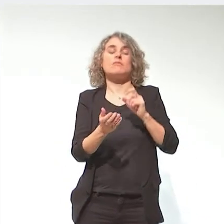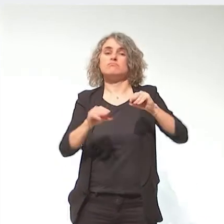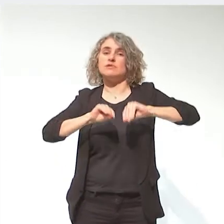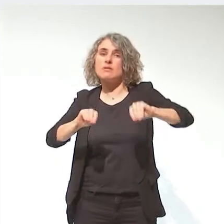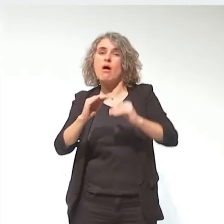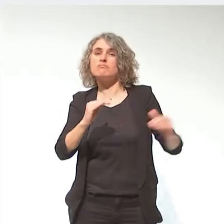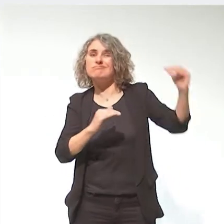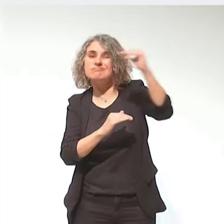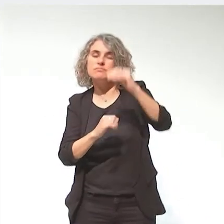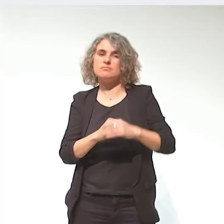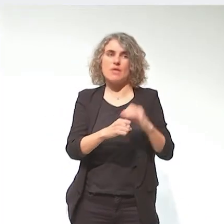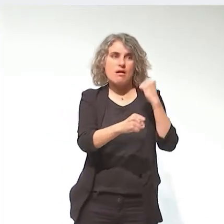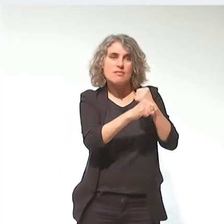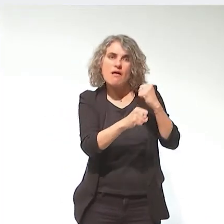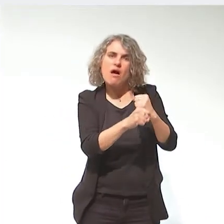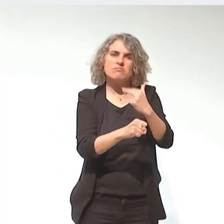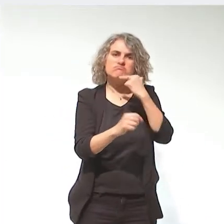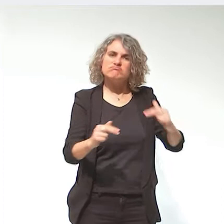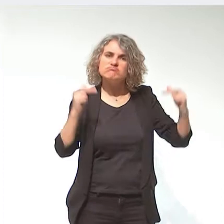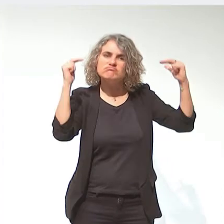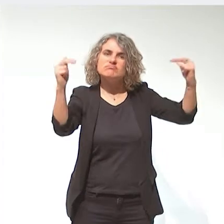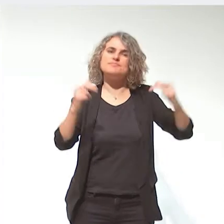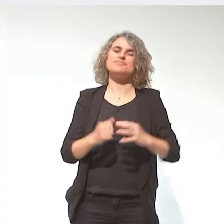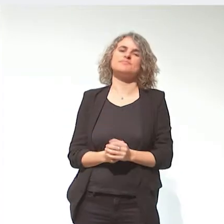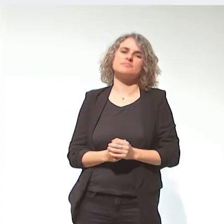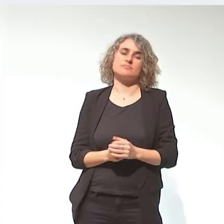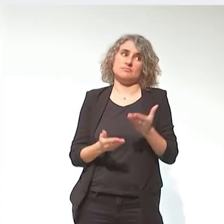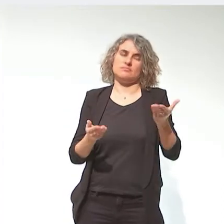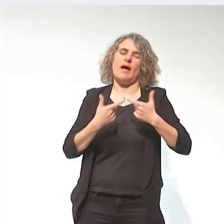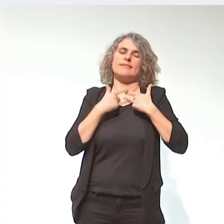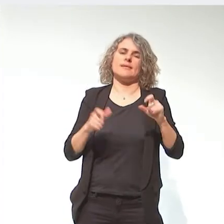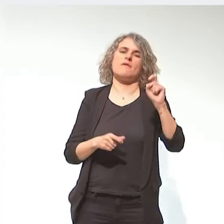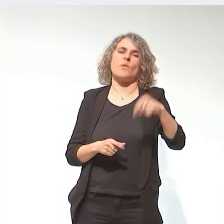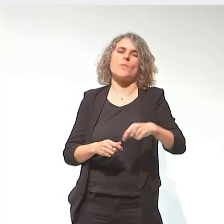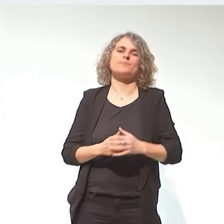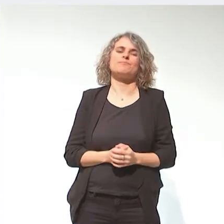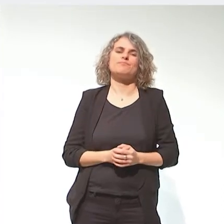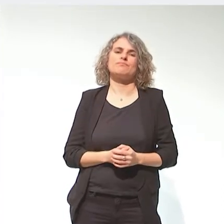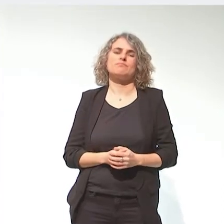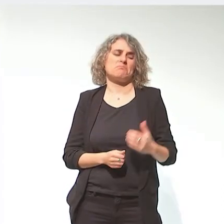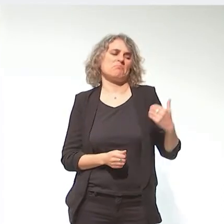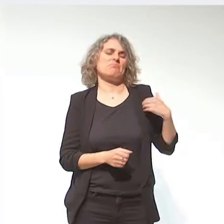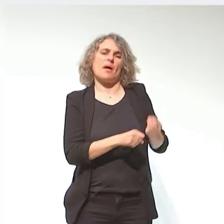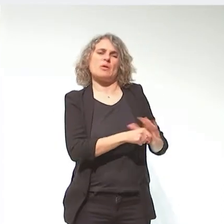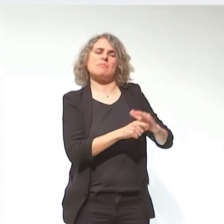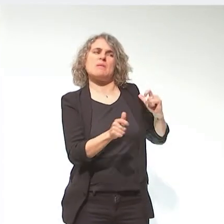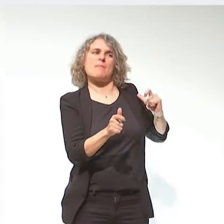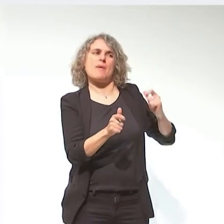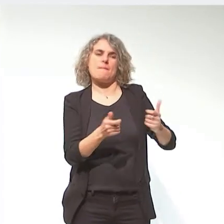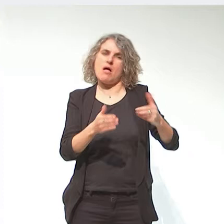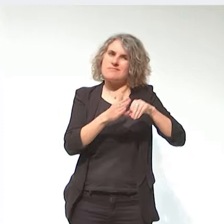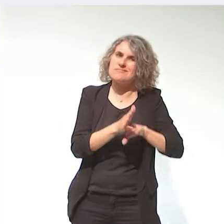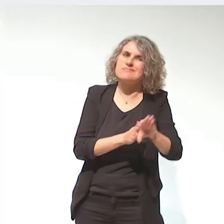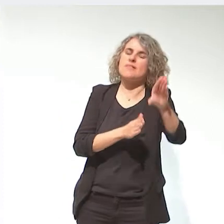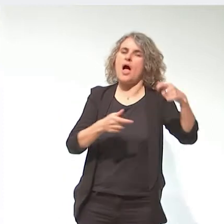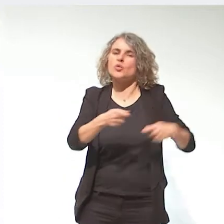The recovery from the pandemic must be fair and inclusive, and obviously nobody should be left